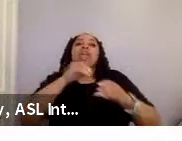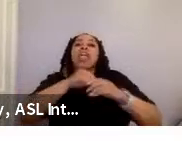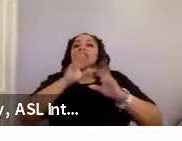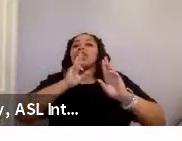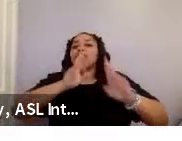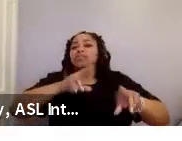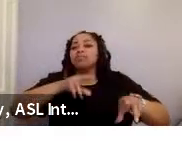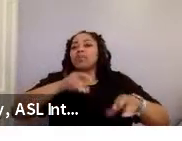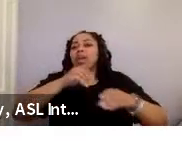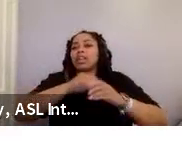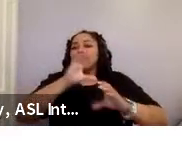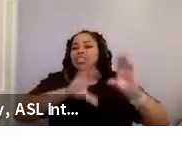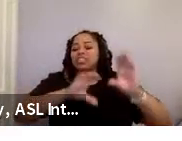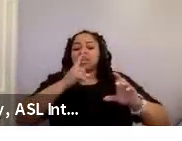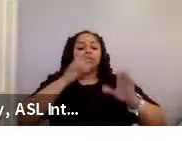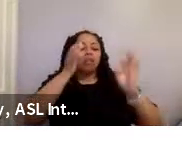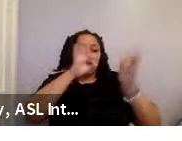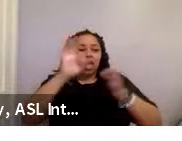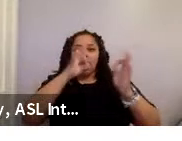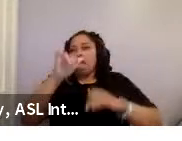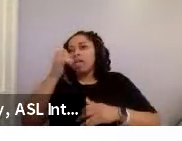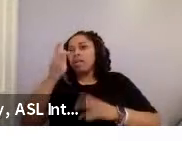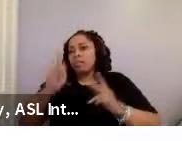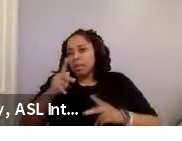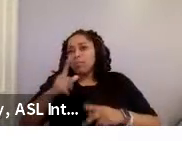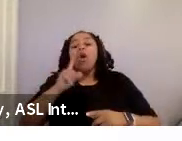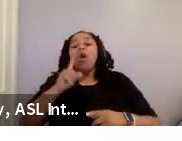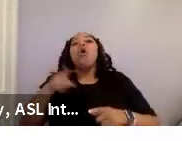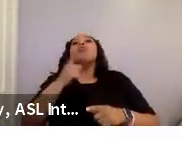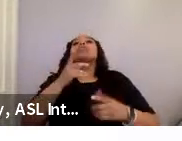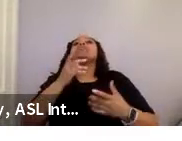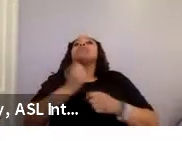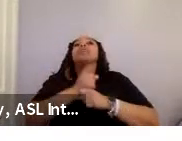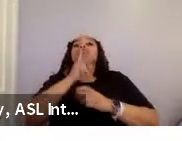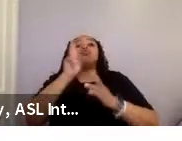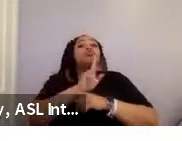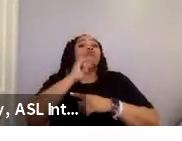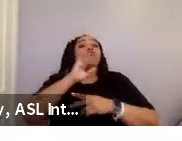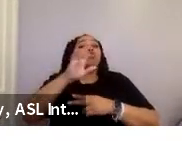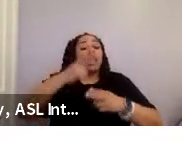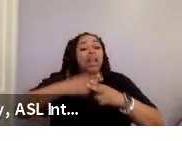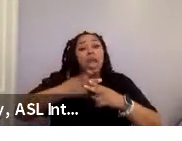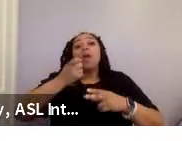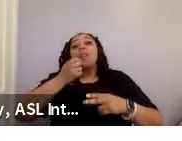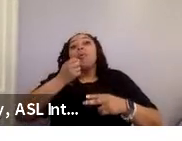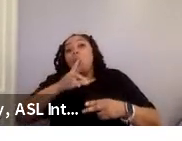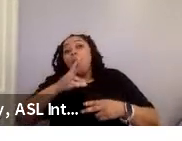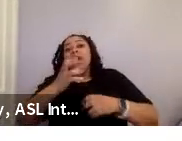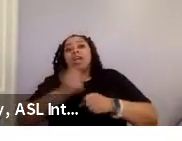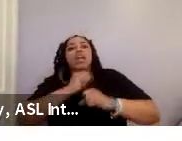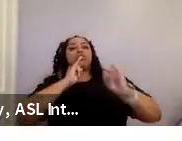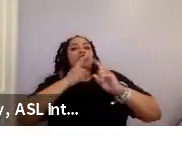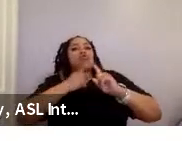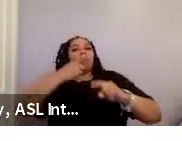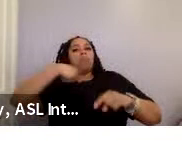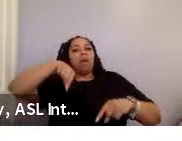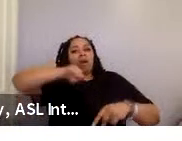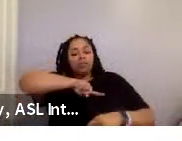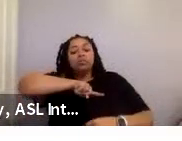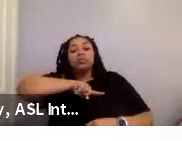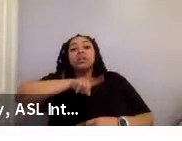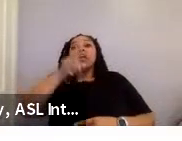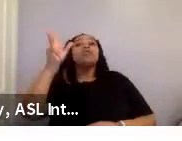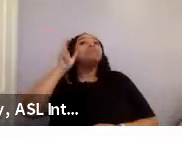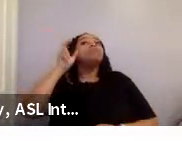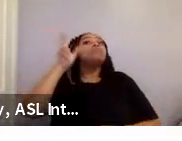as it distracts others. Only use it for verifying your name or for getting instructions from us. If you're listening on the phone